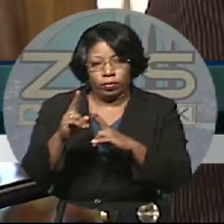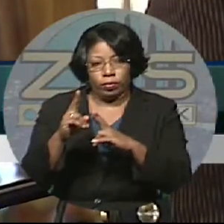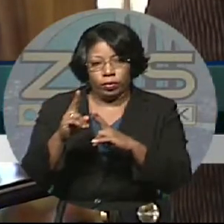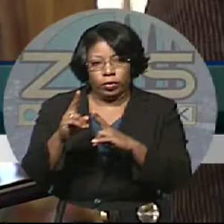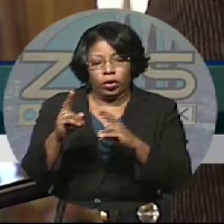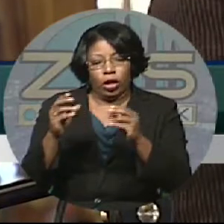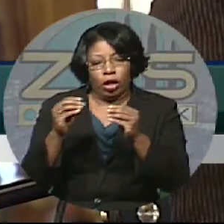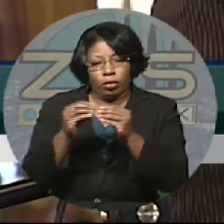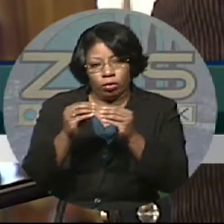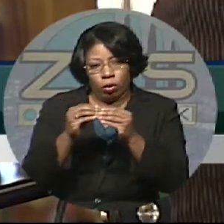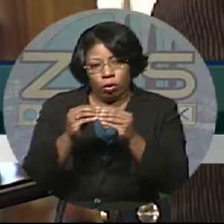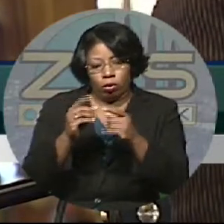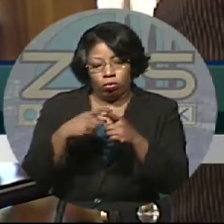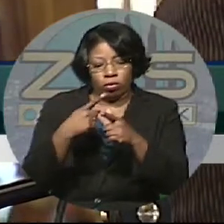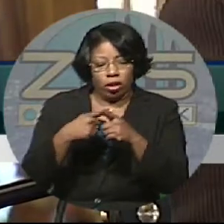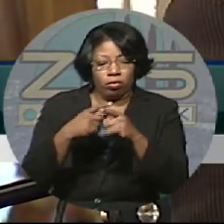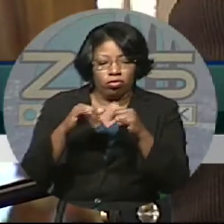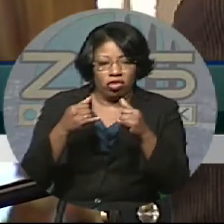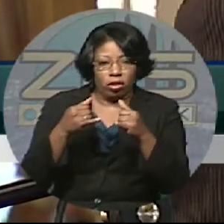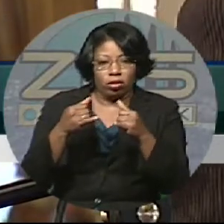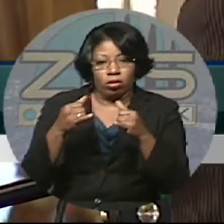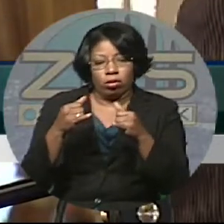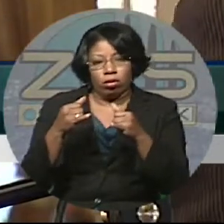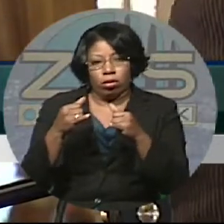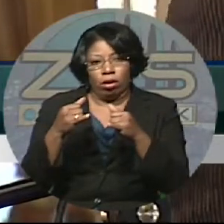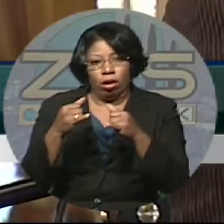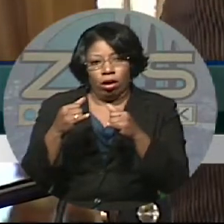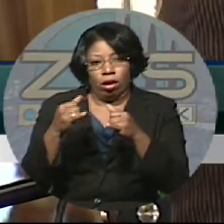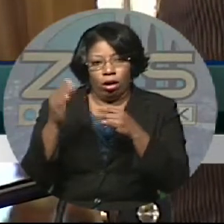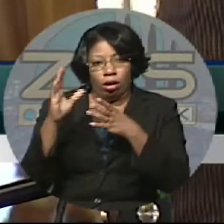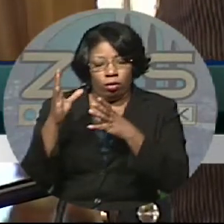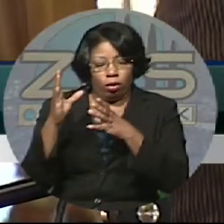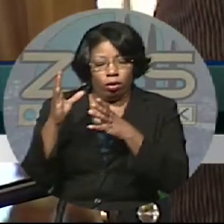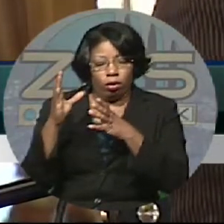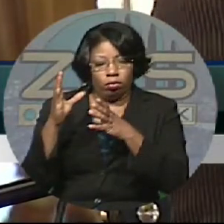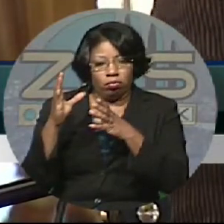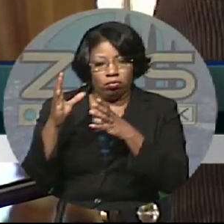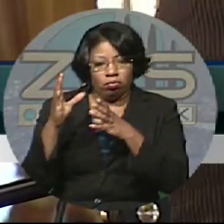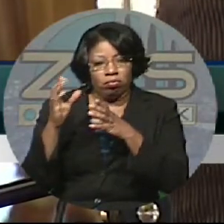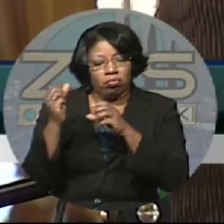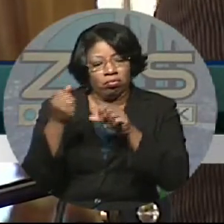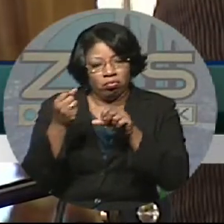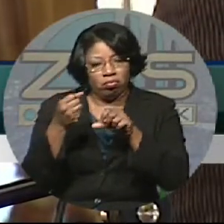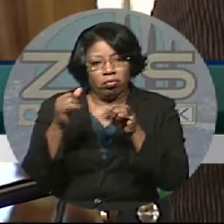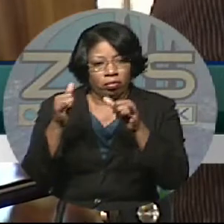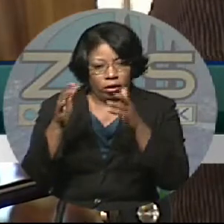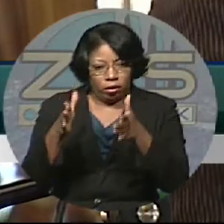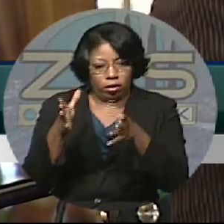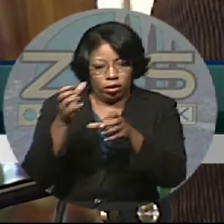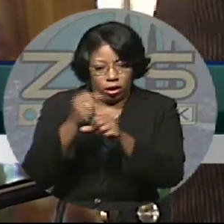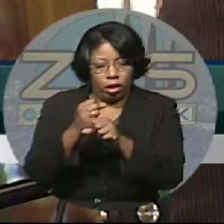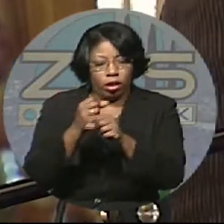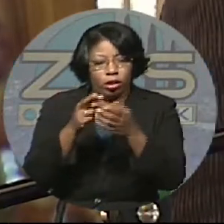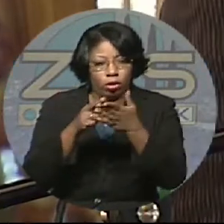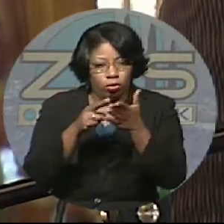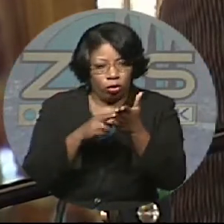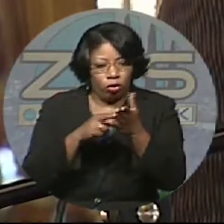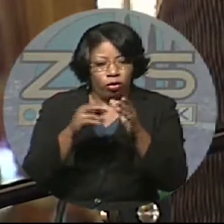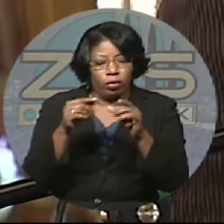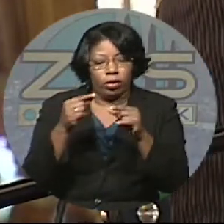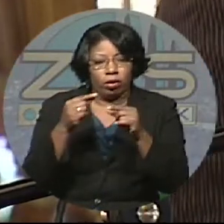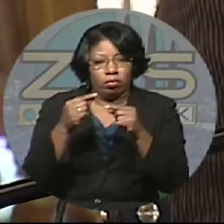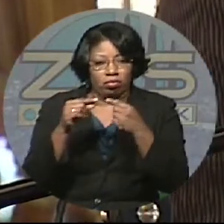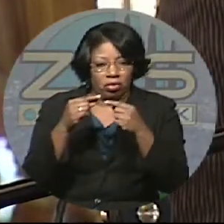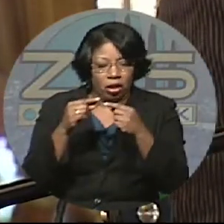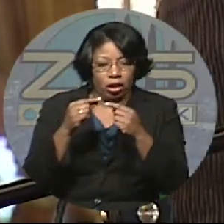than just great ball players. They've taken the rules of the game, the integrity of the